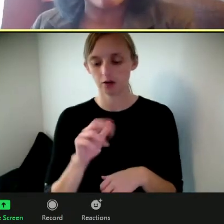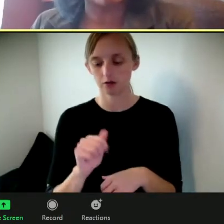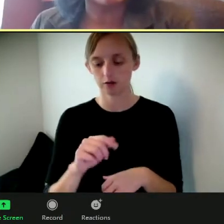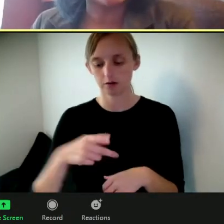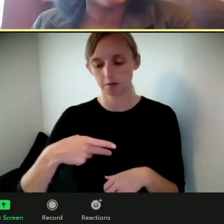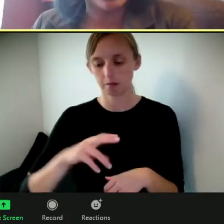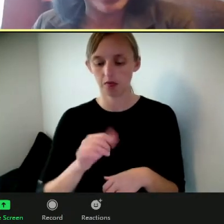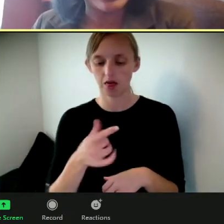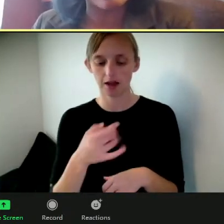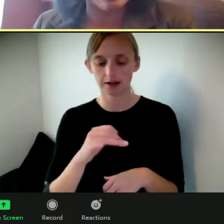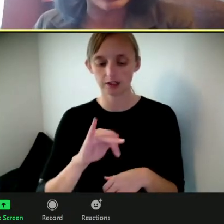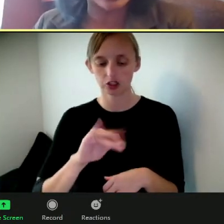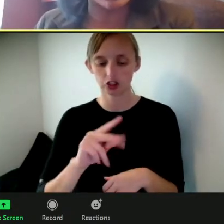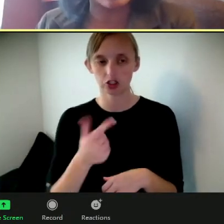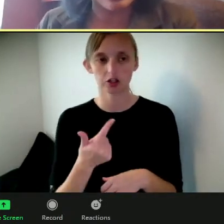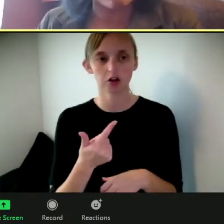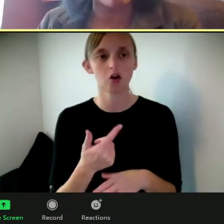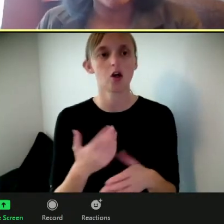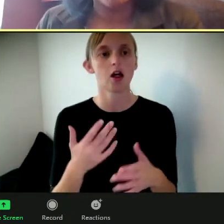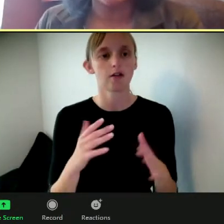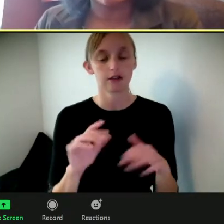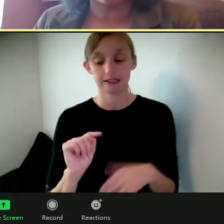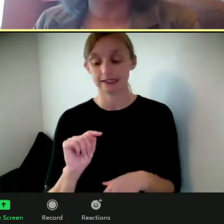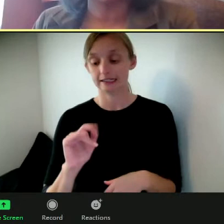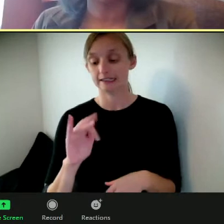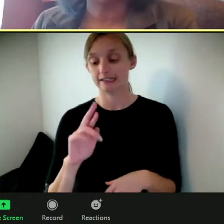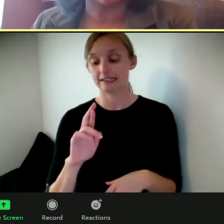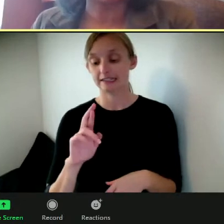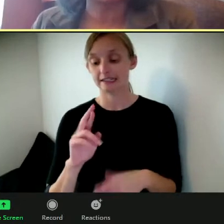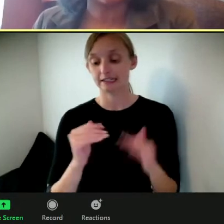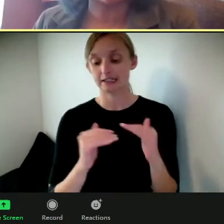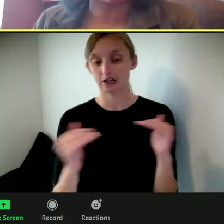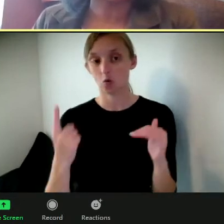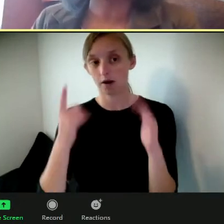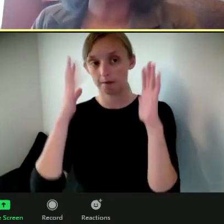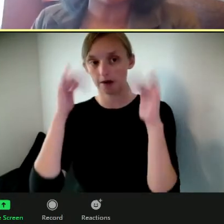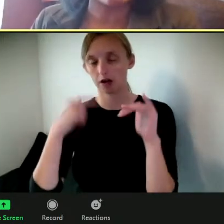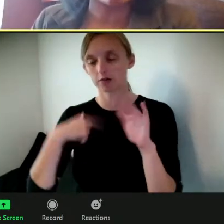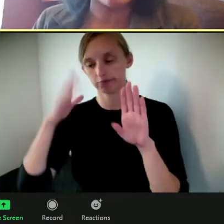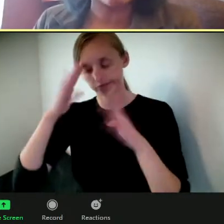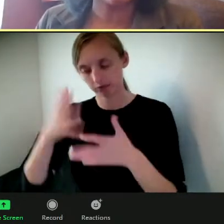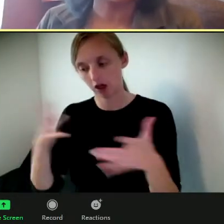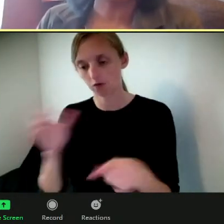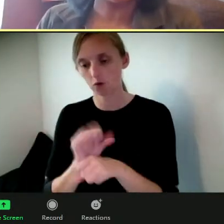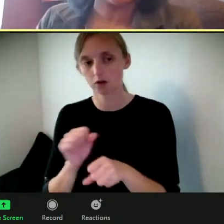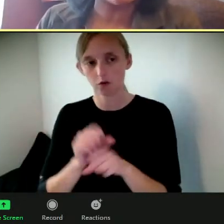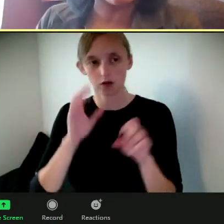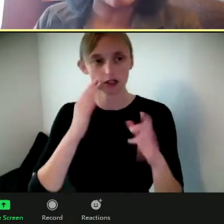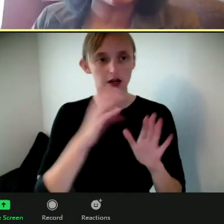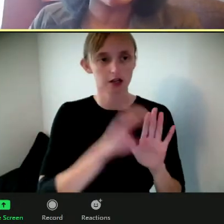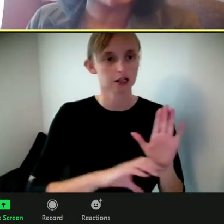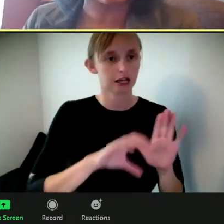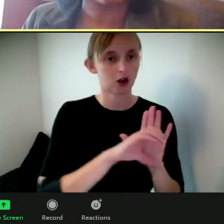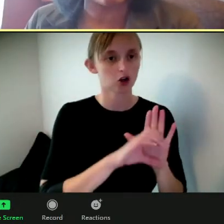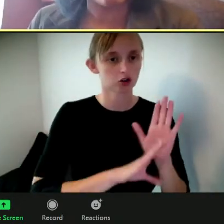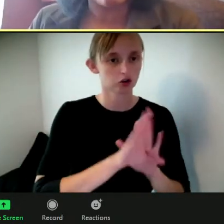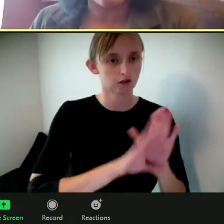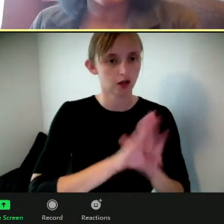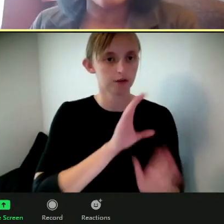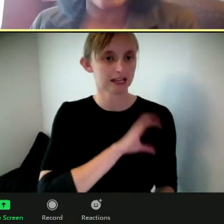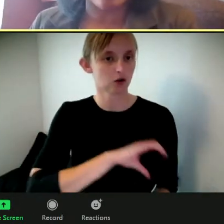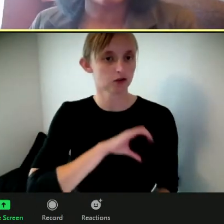of work around that tier one expectation and how we are, focusing on our character development and what we're doing with expect, respect,